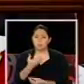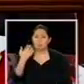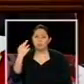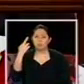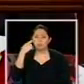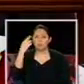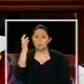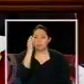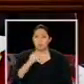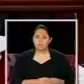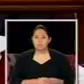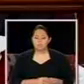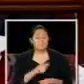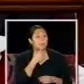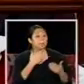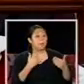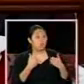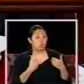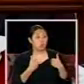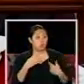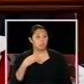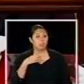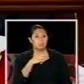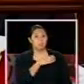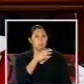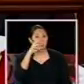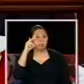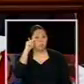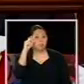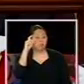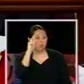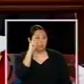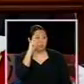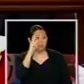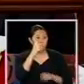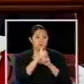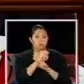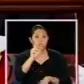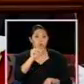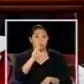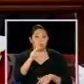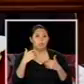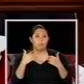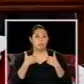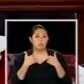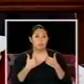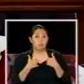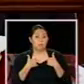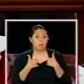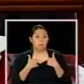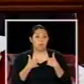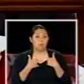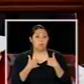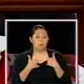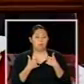Tupas ho na interview ng December 13 at lumabas ho sa Philippine Daily Inquirer at sa